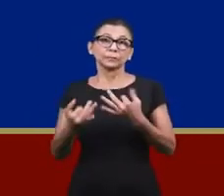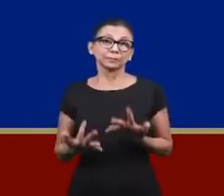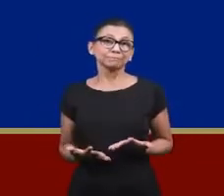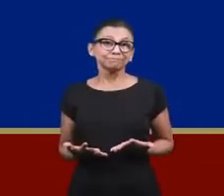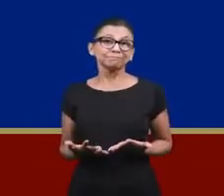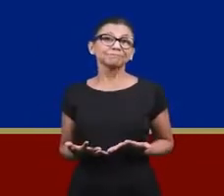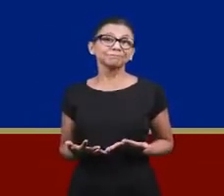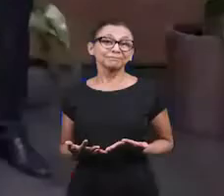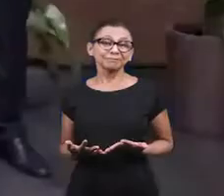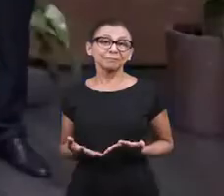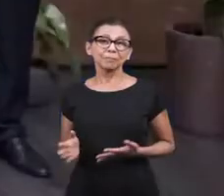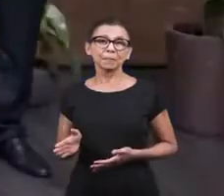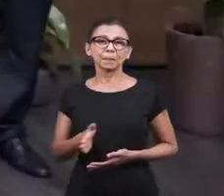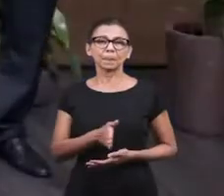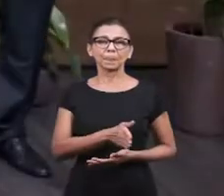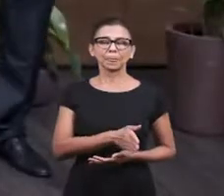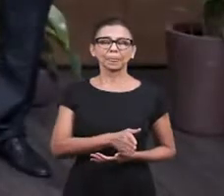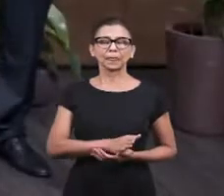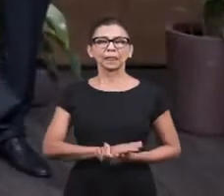unmeasurable.